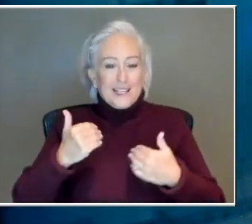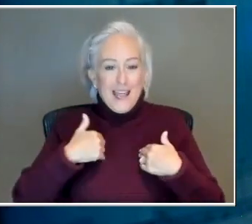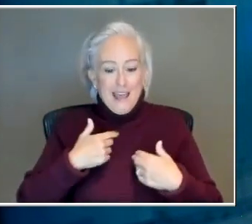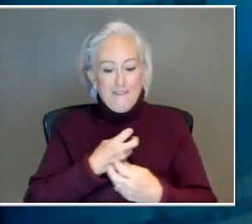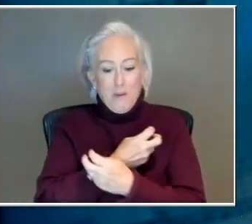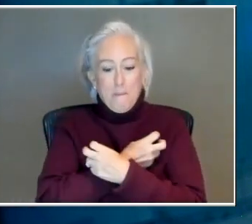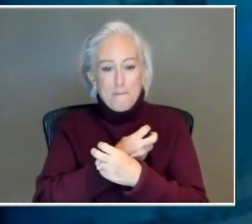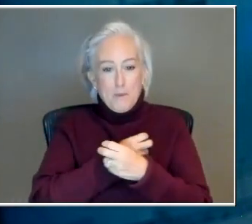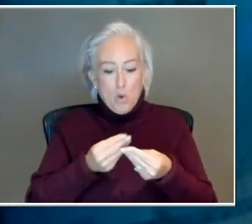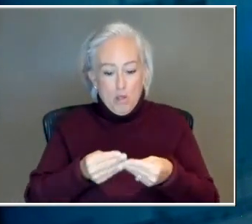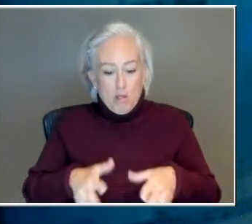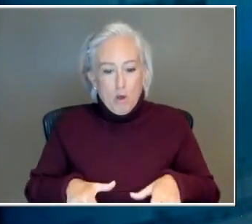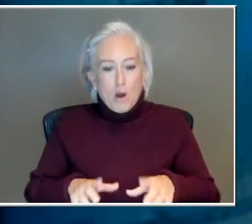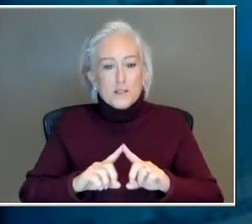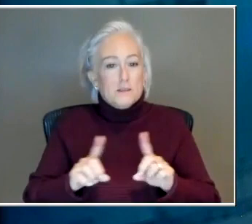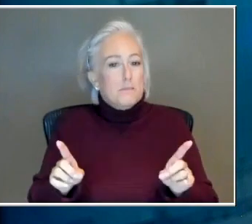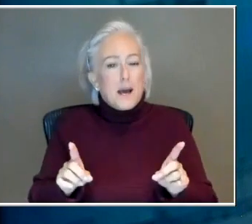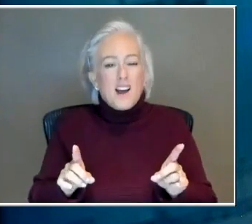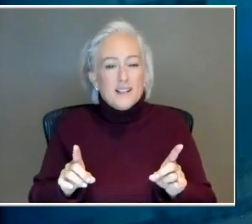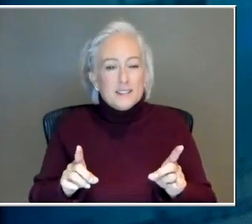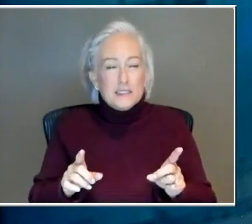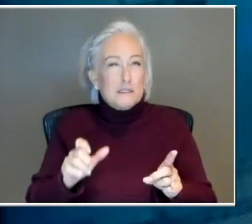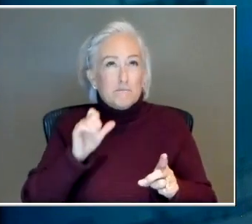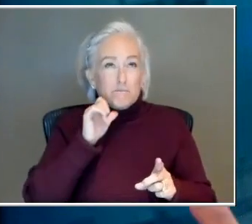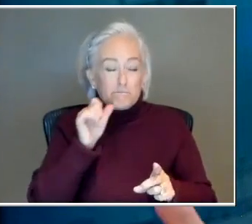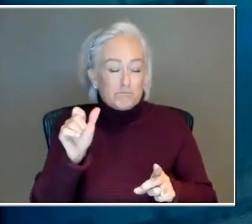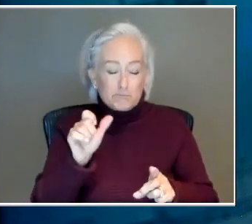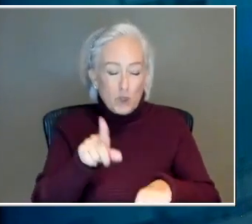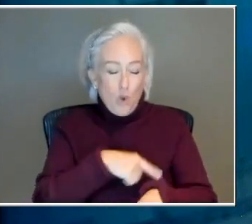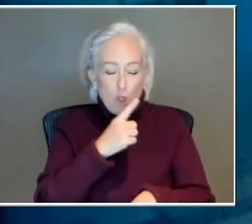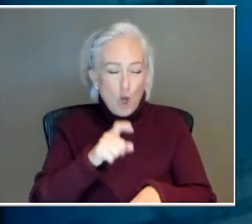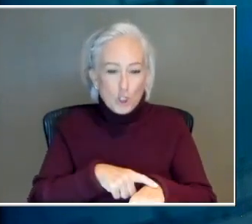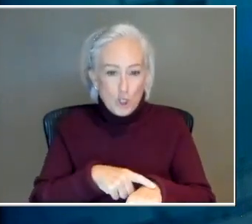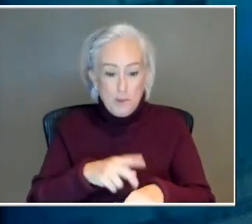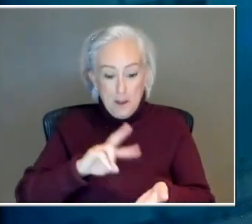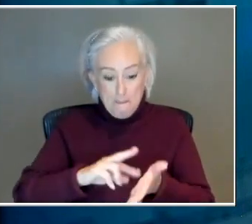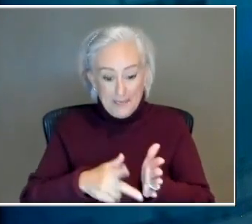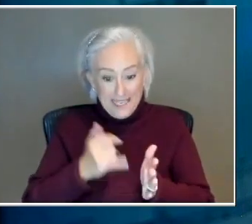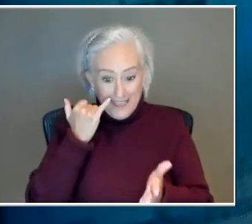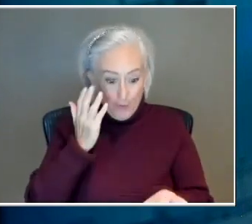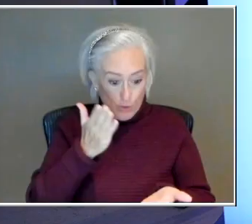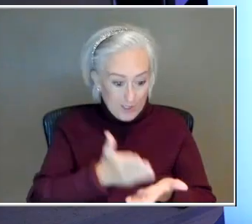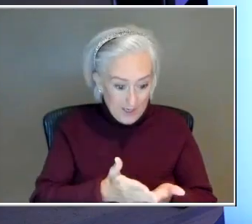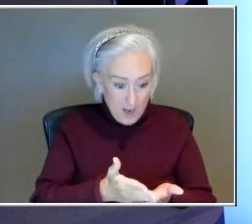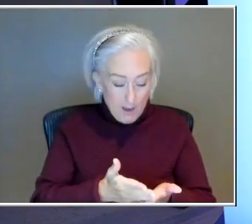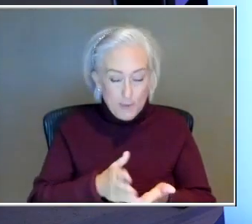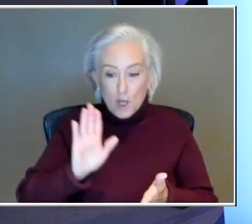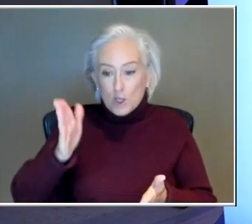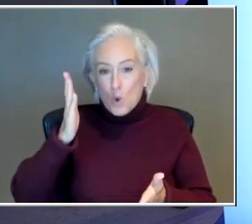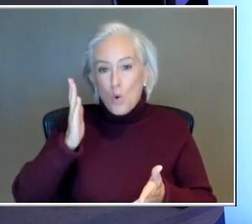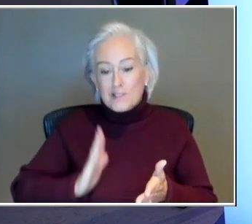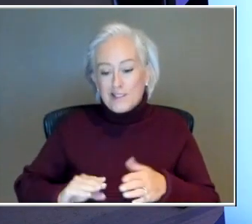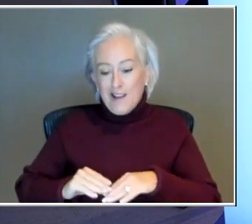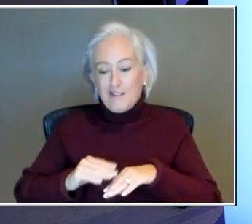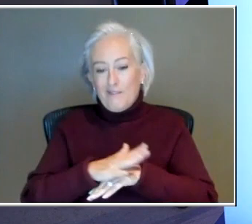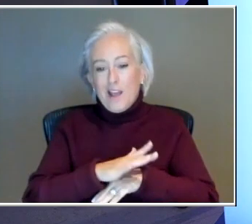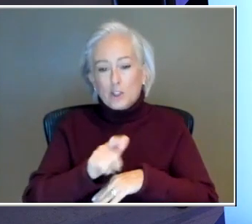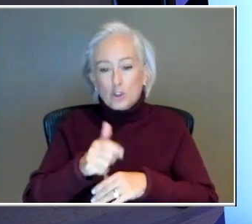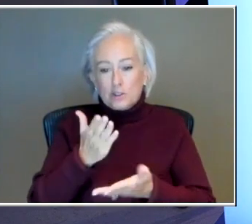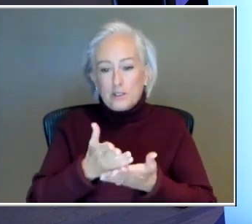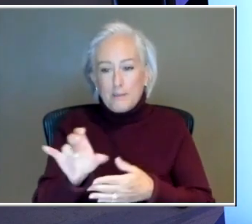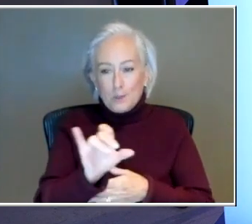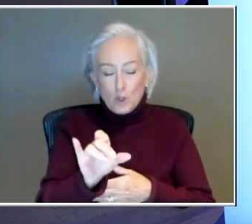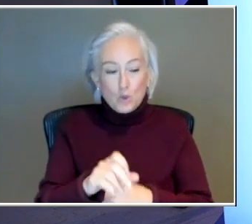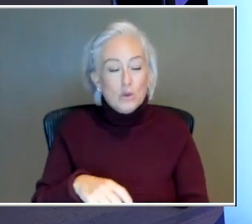seizure medicines do, but no long-term ones. So in other words, if you stop it, and any side effects you have should stop as well. Last question is from Peg. Does a